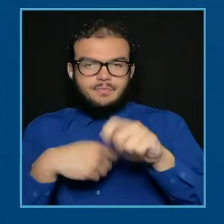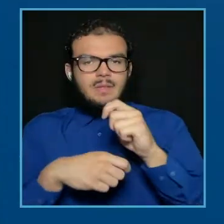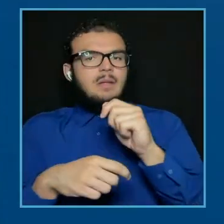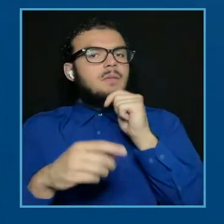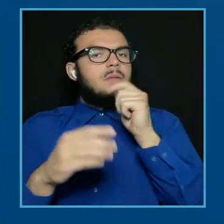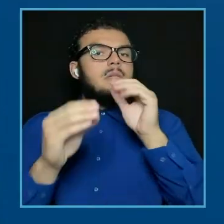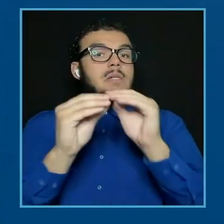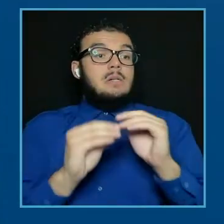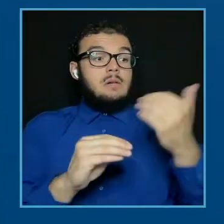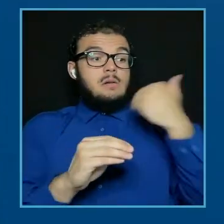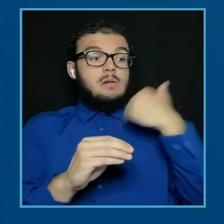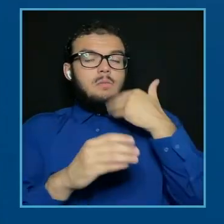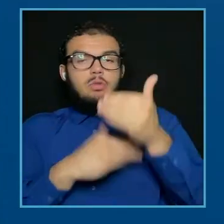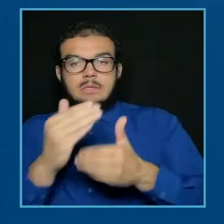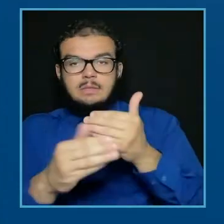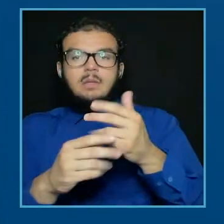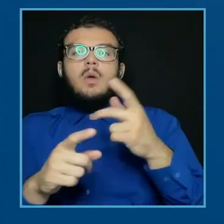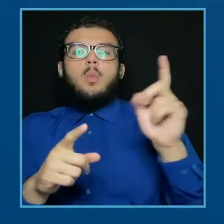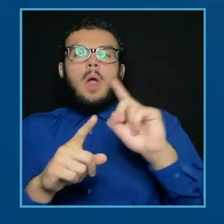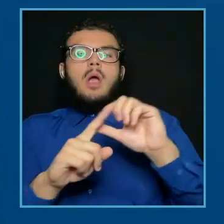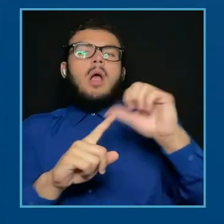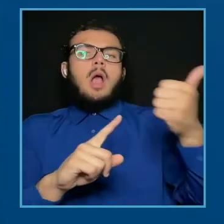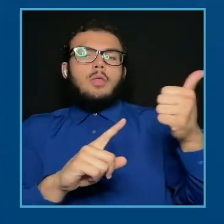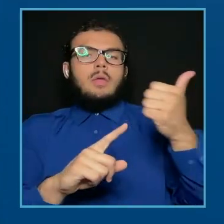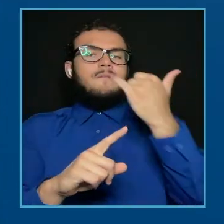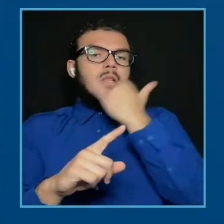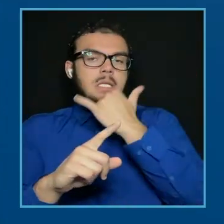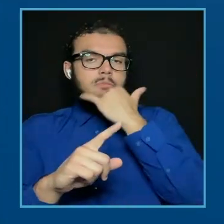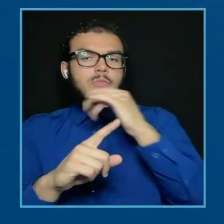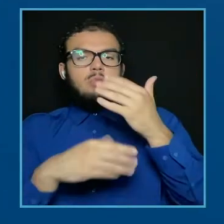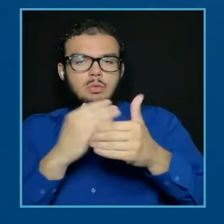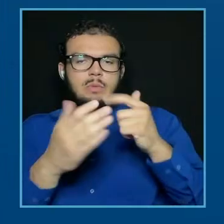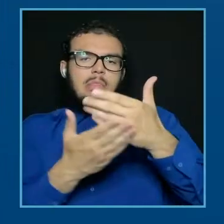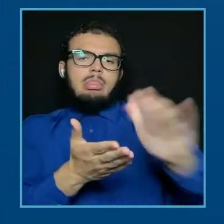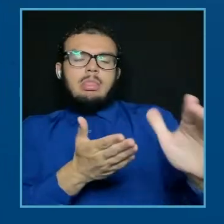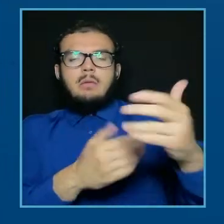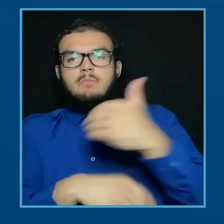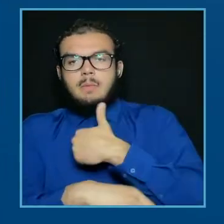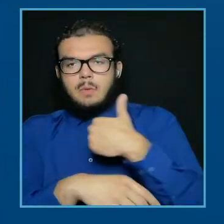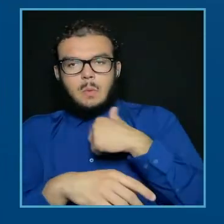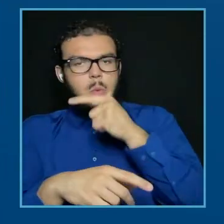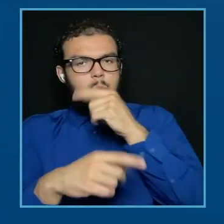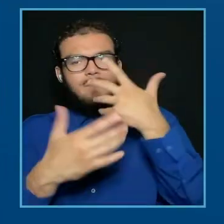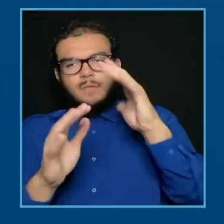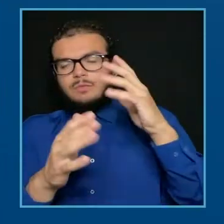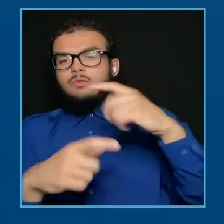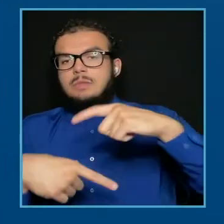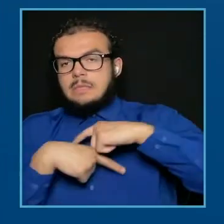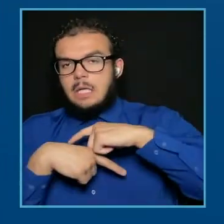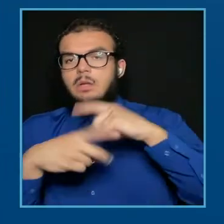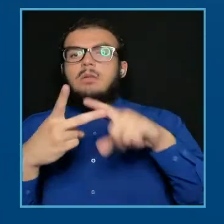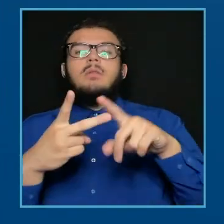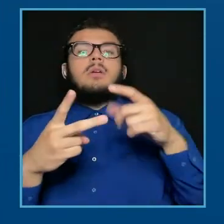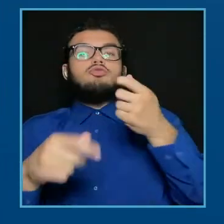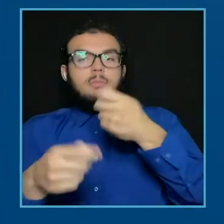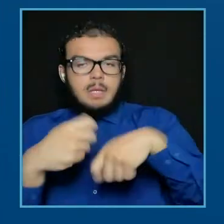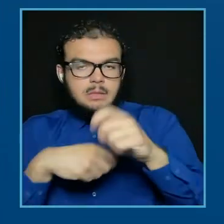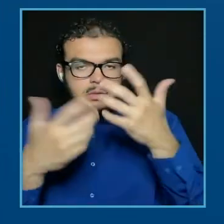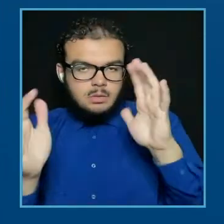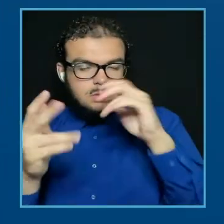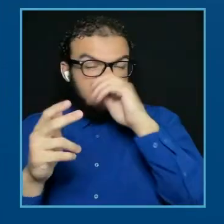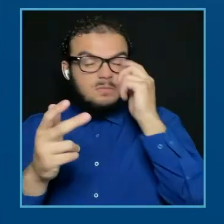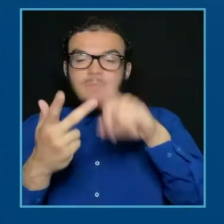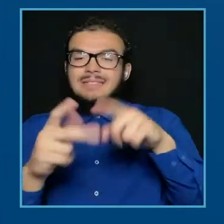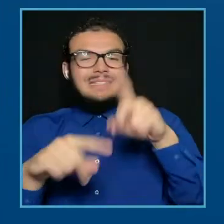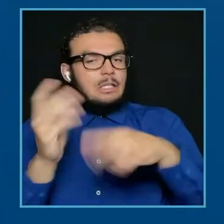former process with another flawed process that would disenfranchise members who have since retired, who have been replaced, who can no longer